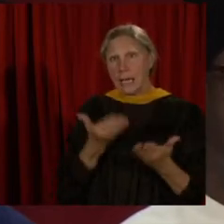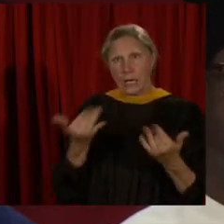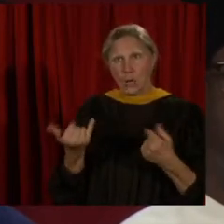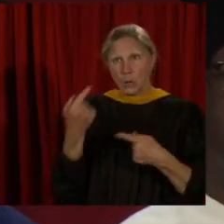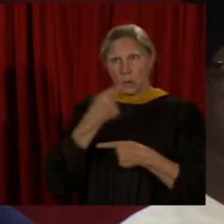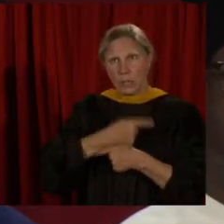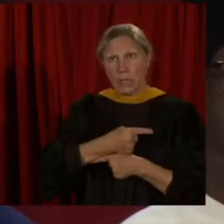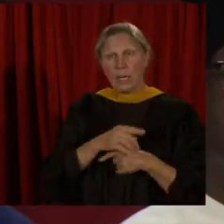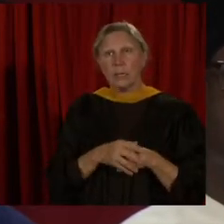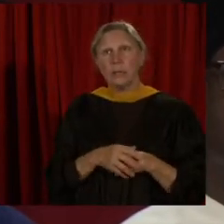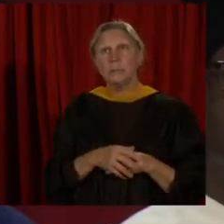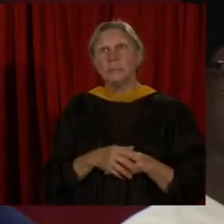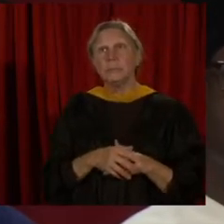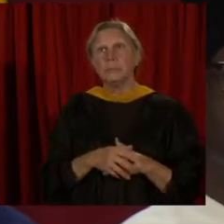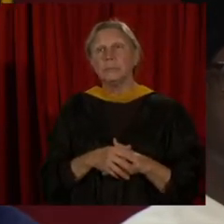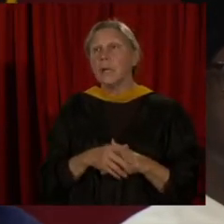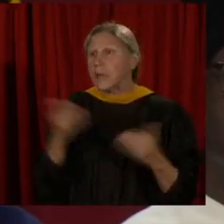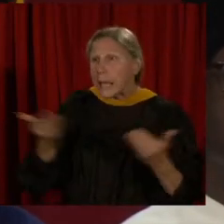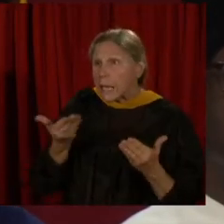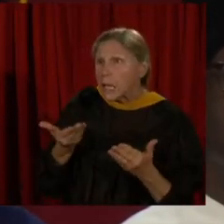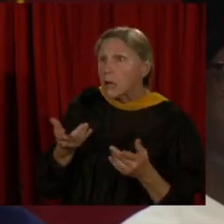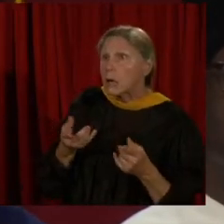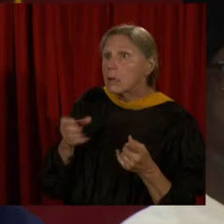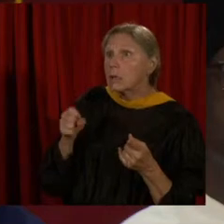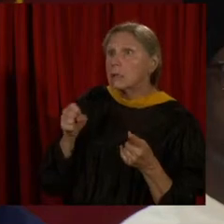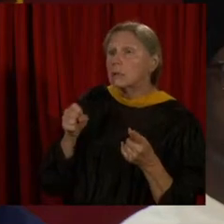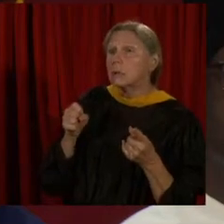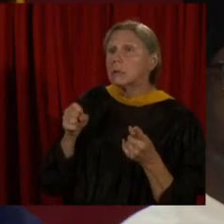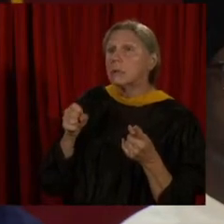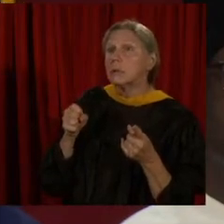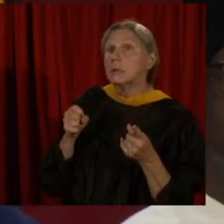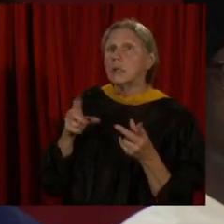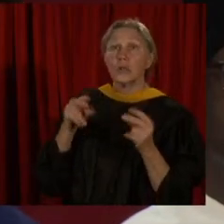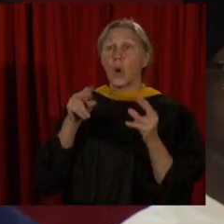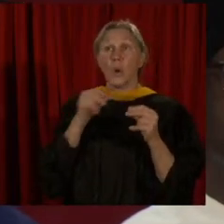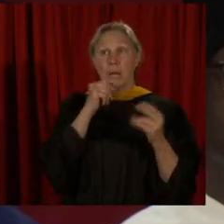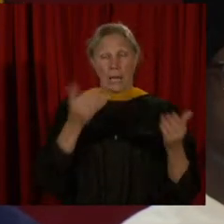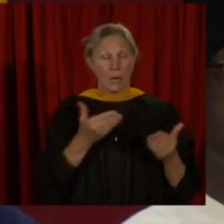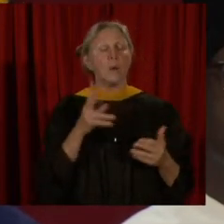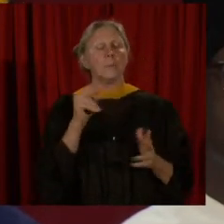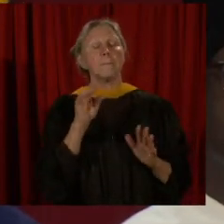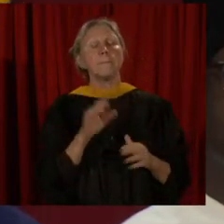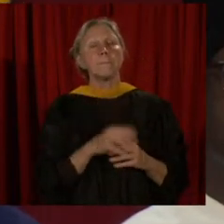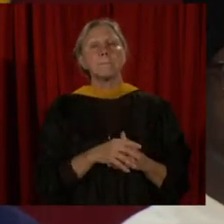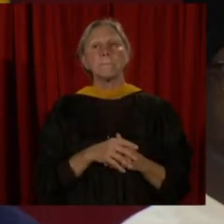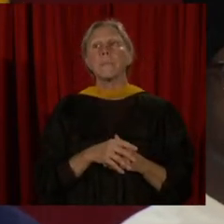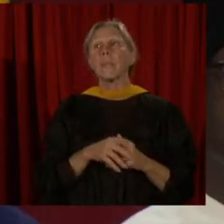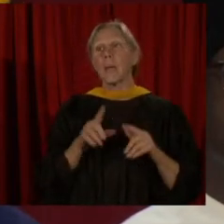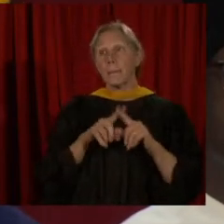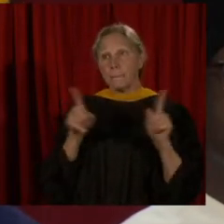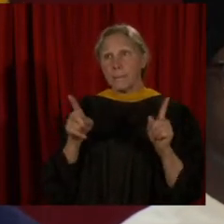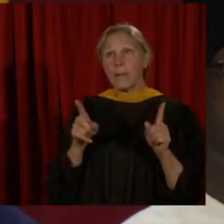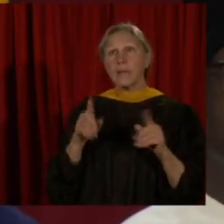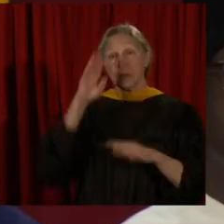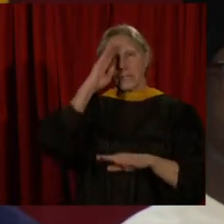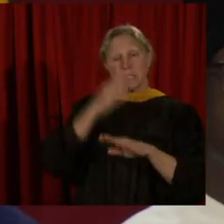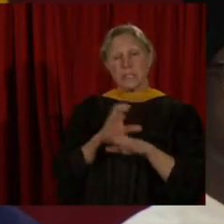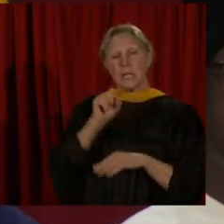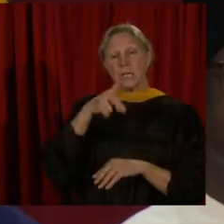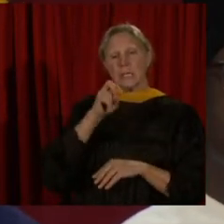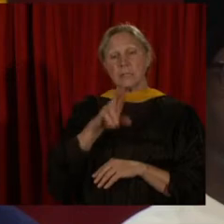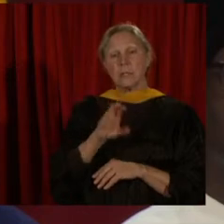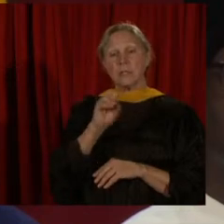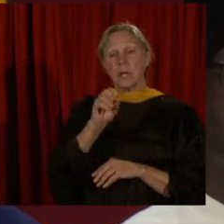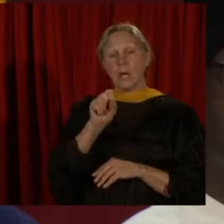today. Are they here today? No, they're not here. But their son, Spencer